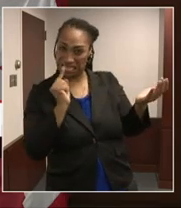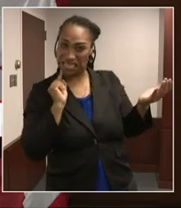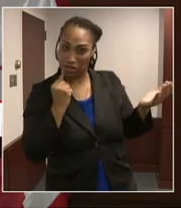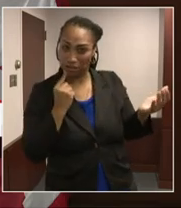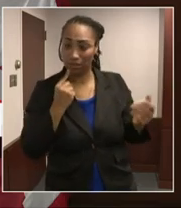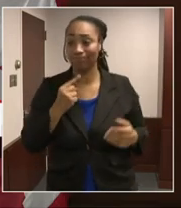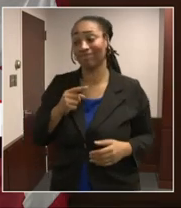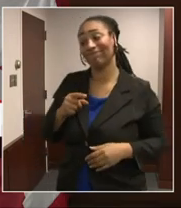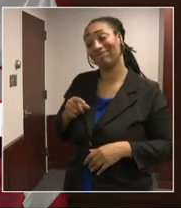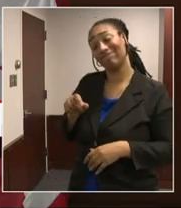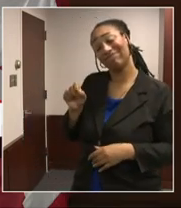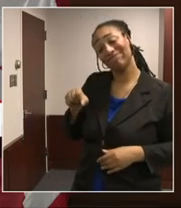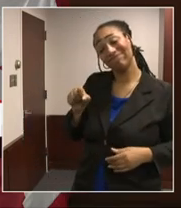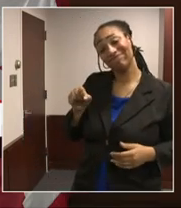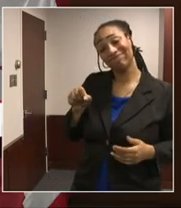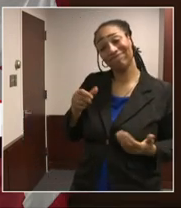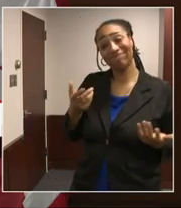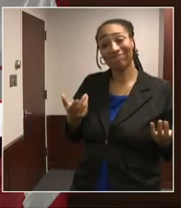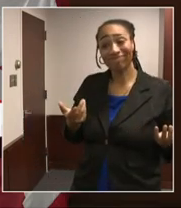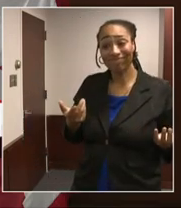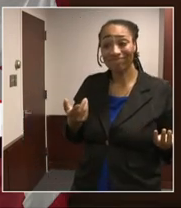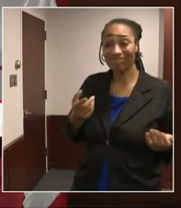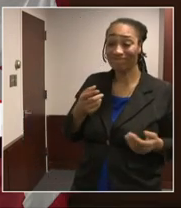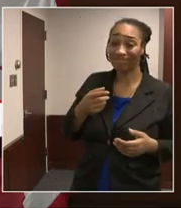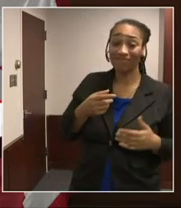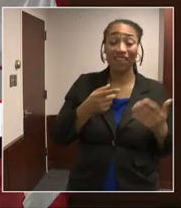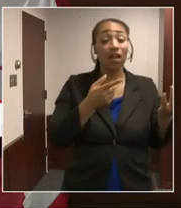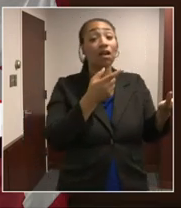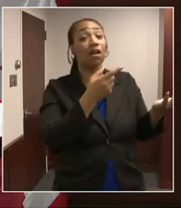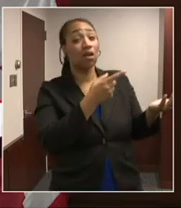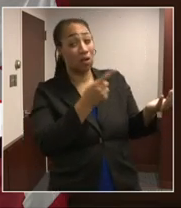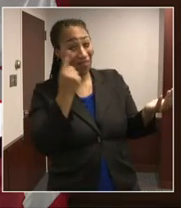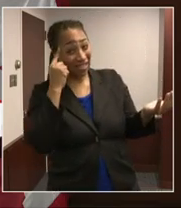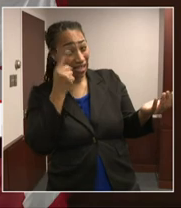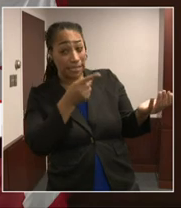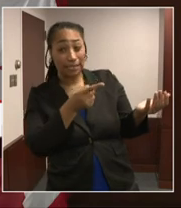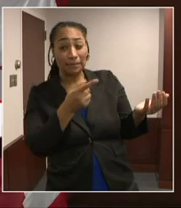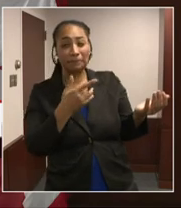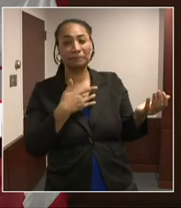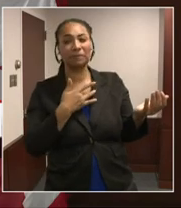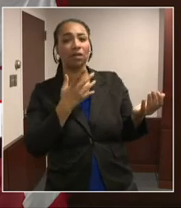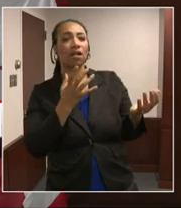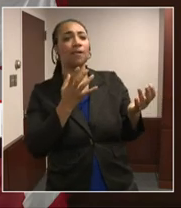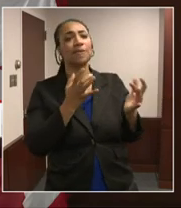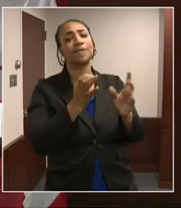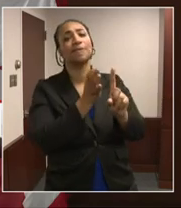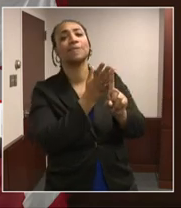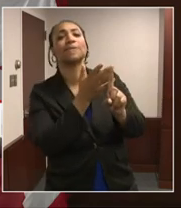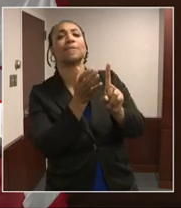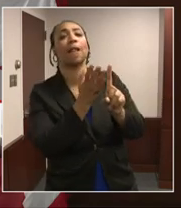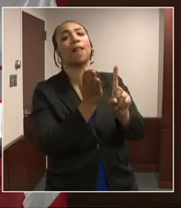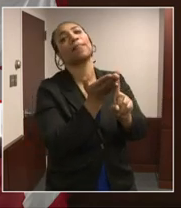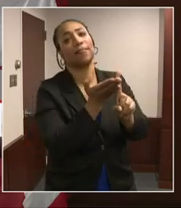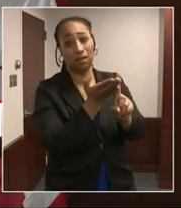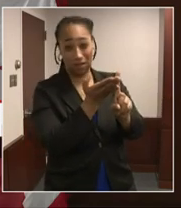just goading you into acting on the issues that he thinks are most pressing in the city right now?